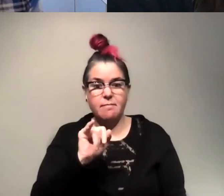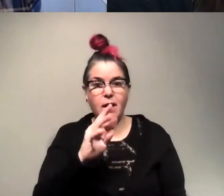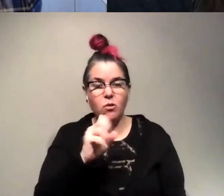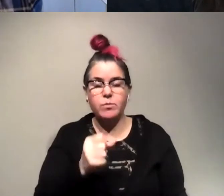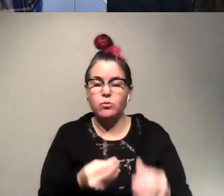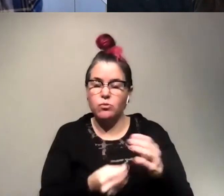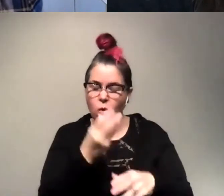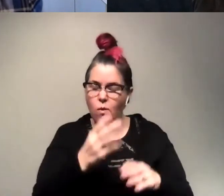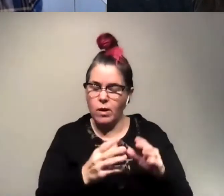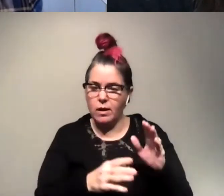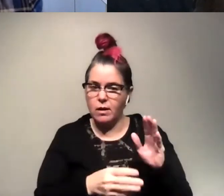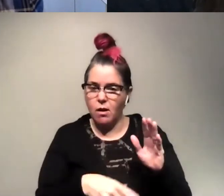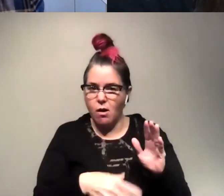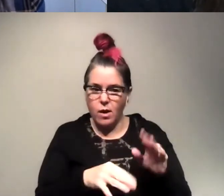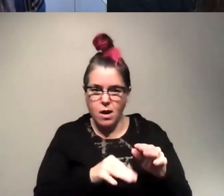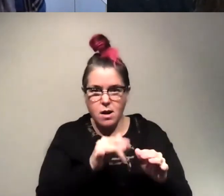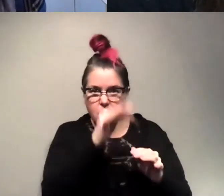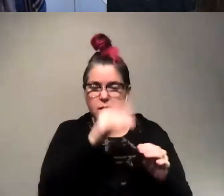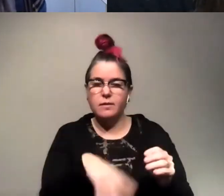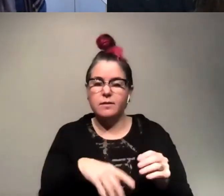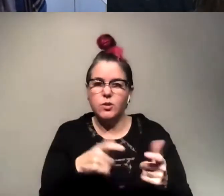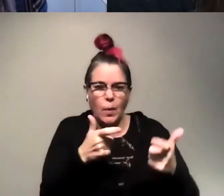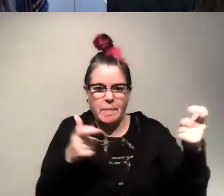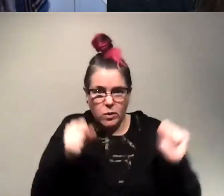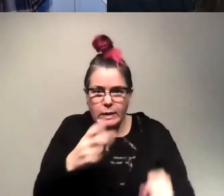up the surface. I So had- big you can see it.